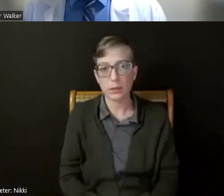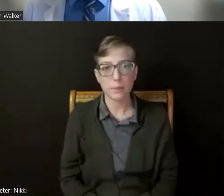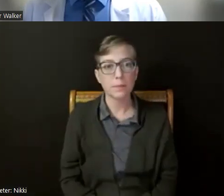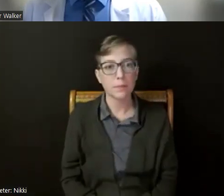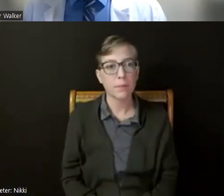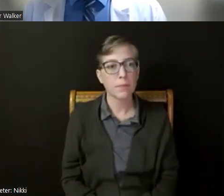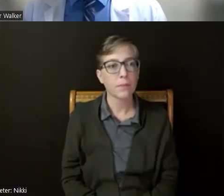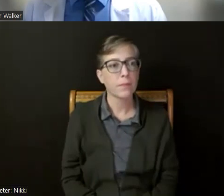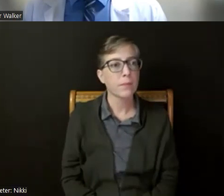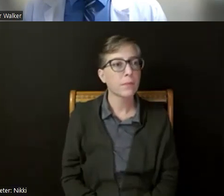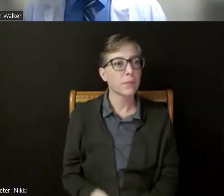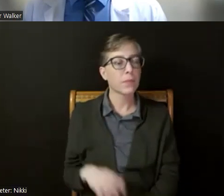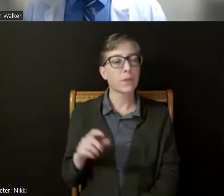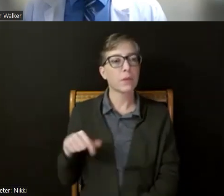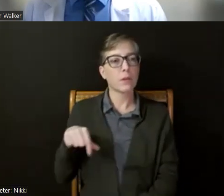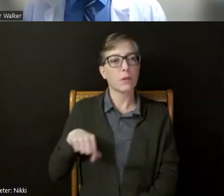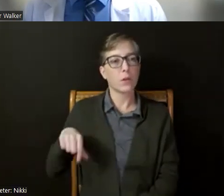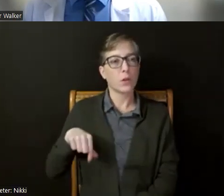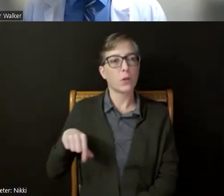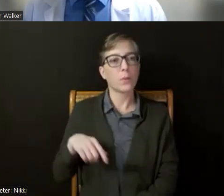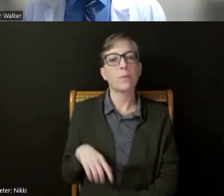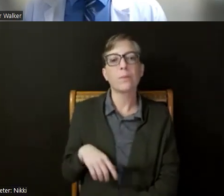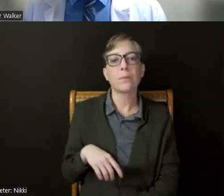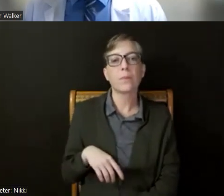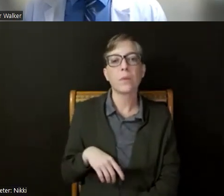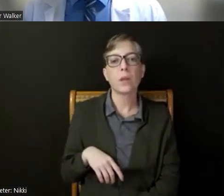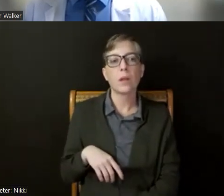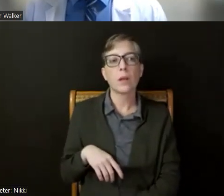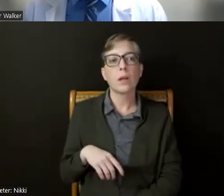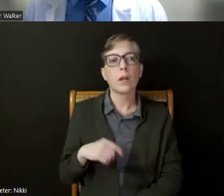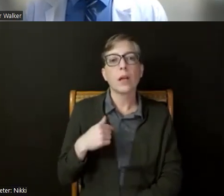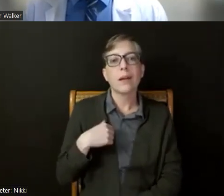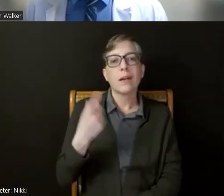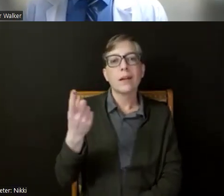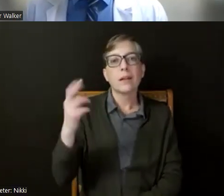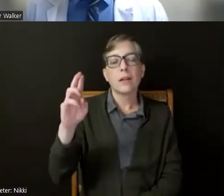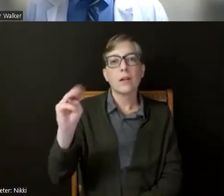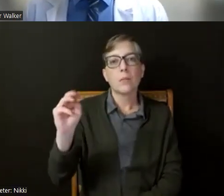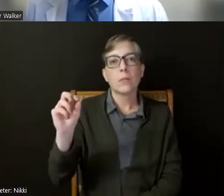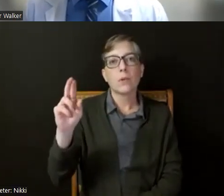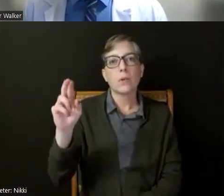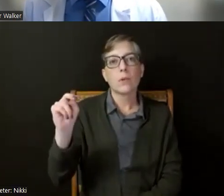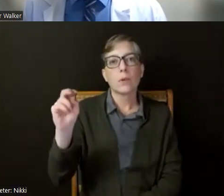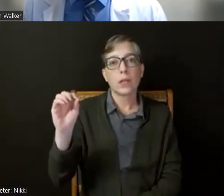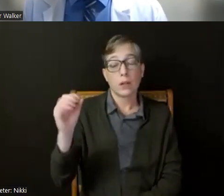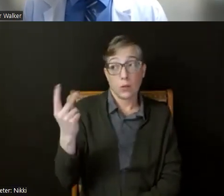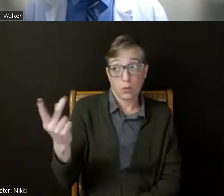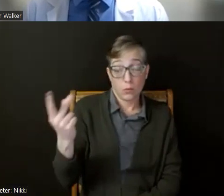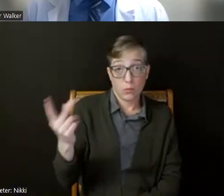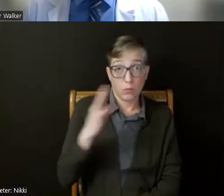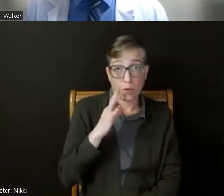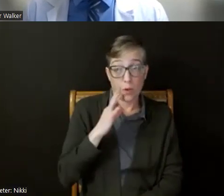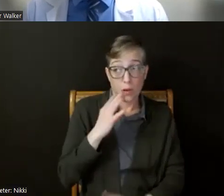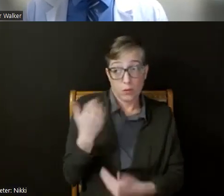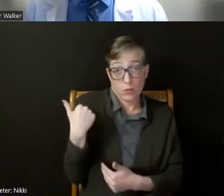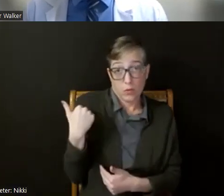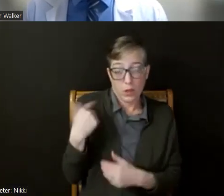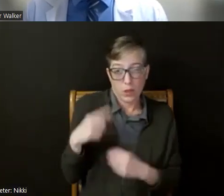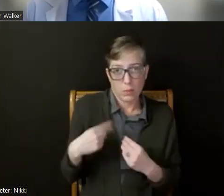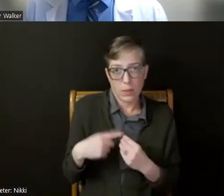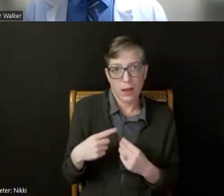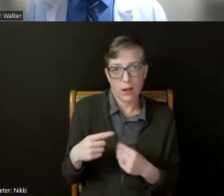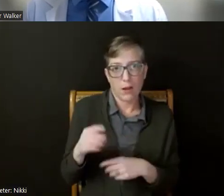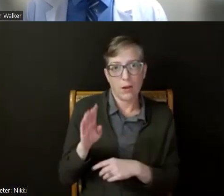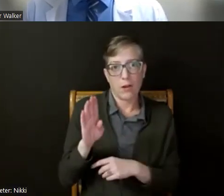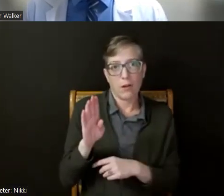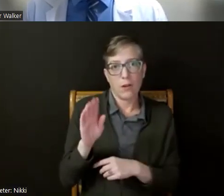We talked earlier with Dr. Marino and I about our Barberton and Beauty program that we have, and especially working